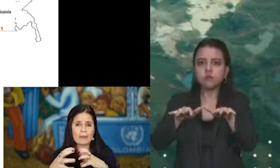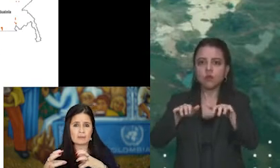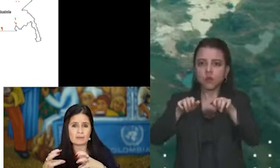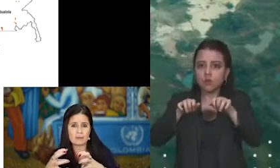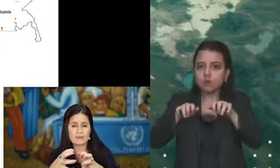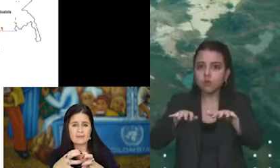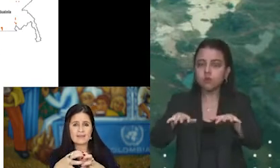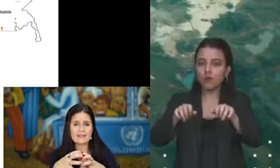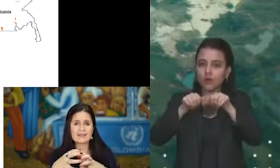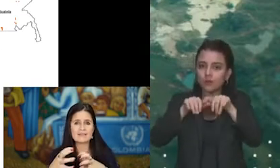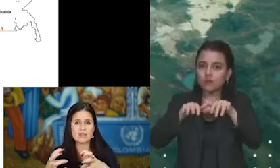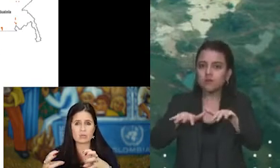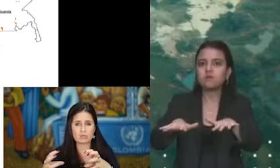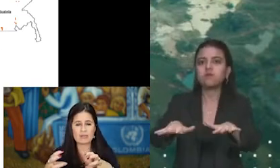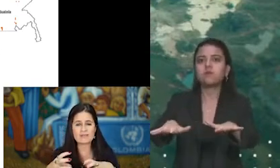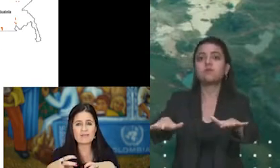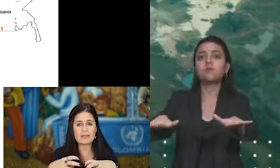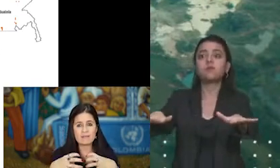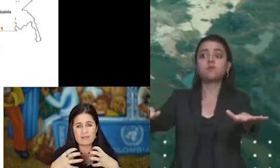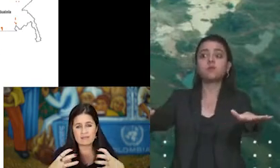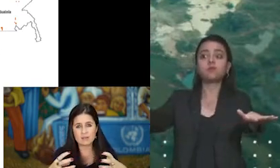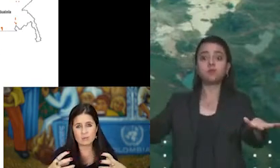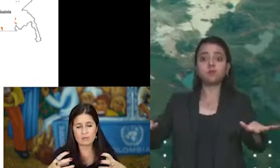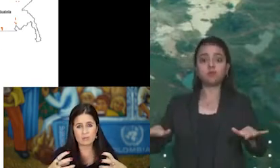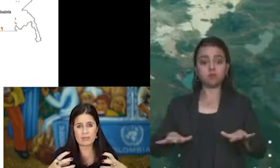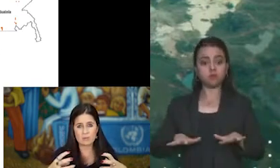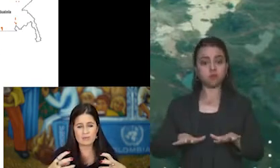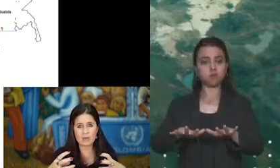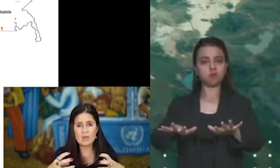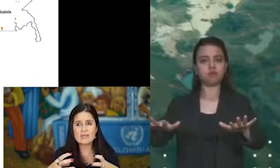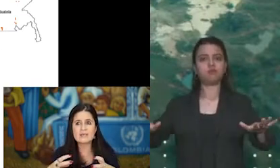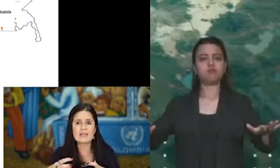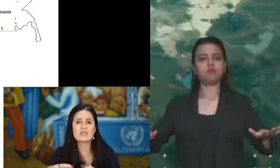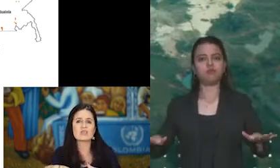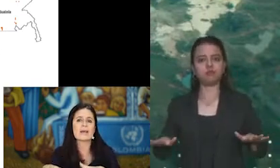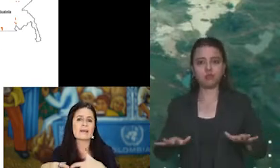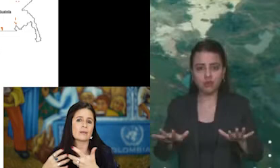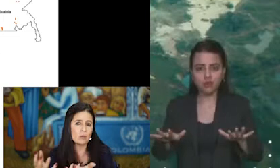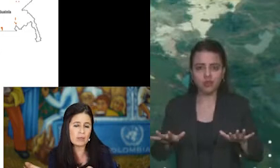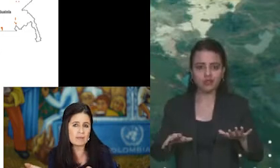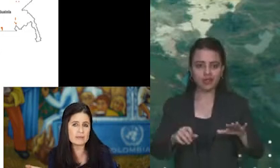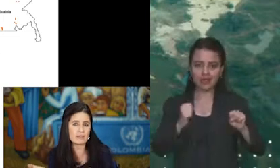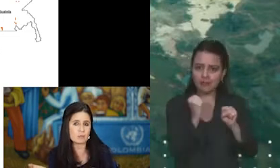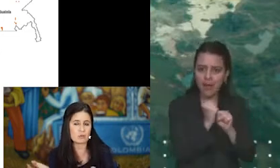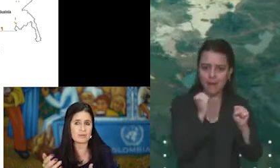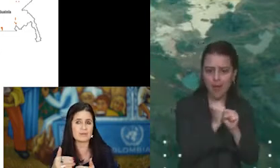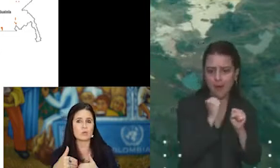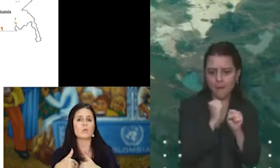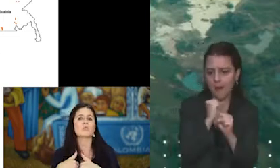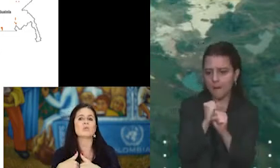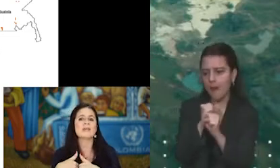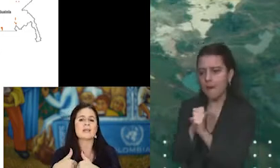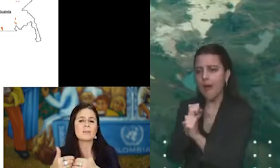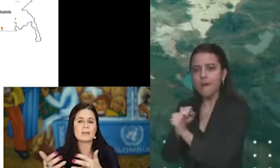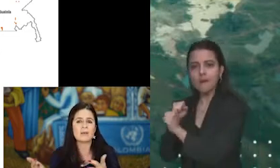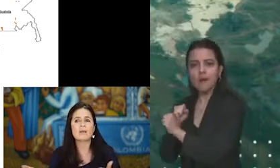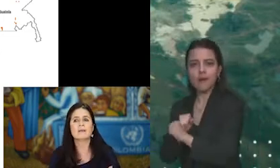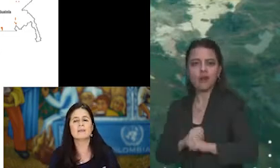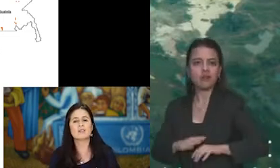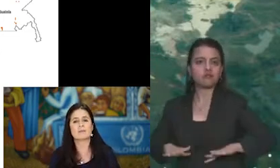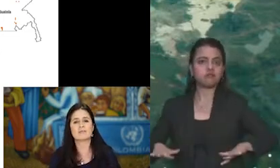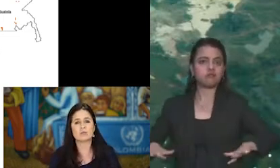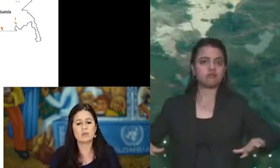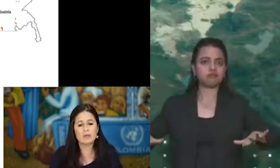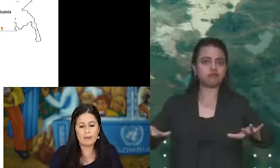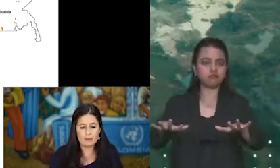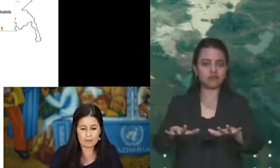are growing. We have evidence of exploitation for last year, and evidence of exploitation for this year actually increased. There was an expansion in